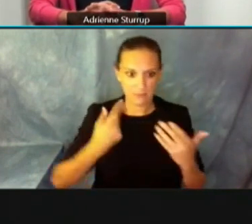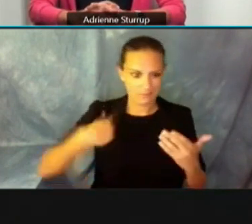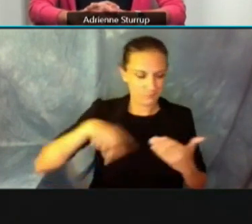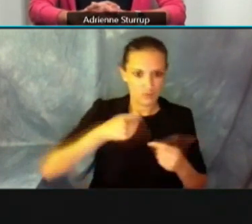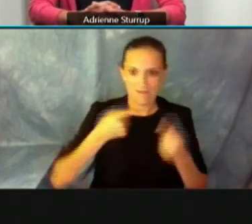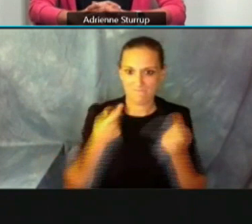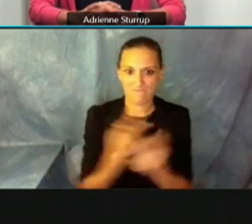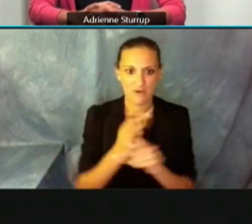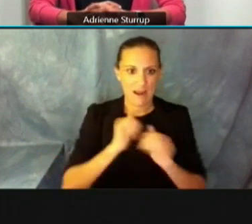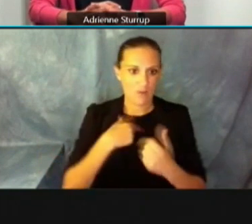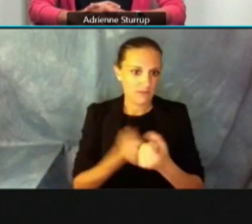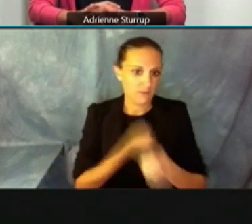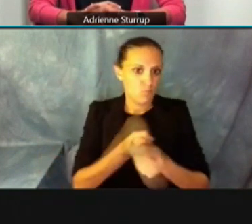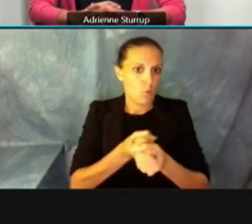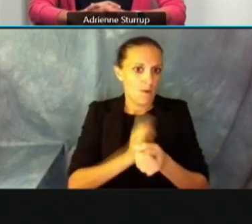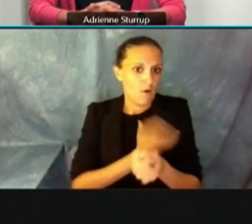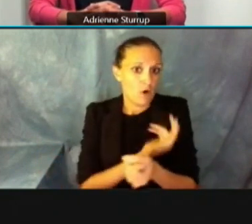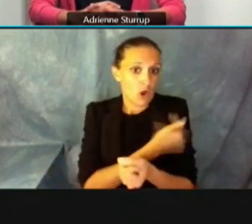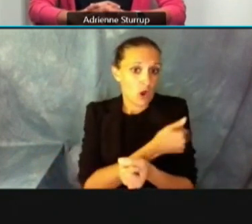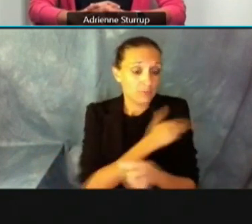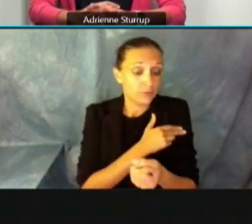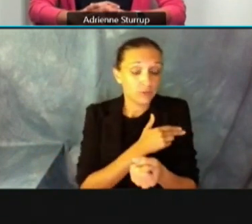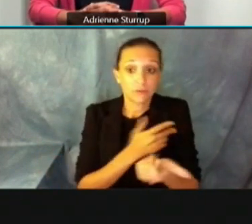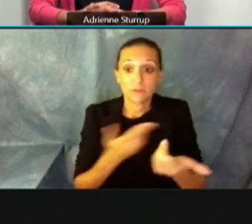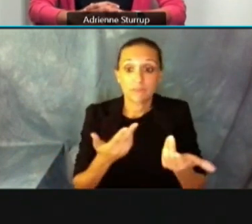our hospitals, whether it be